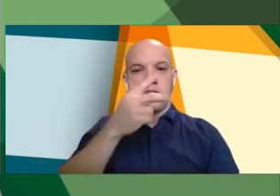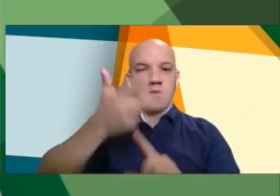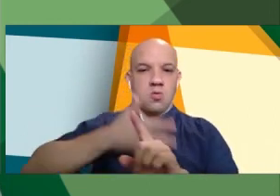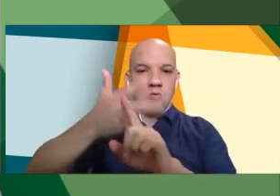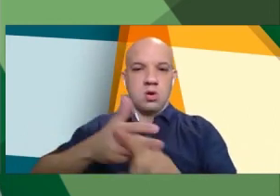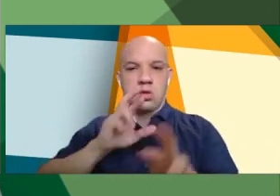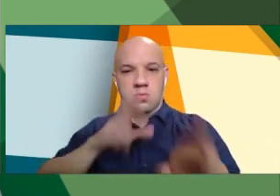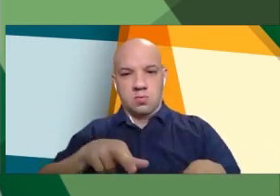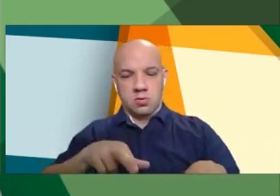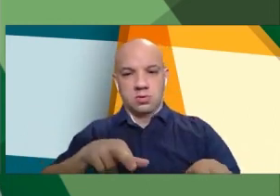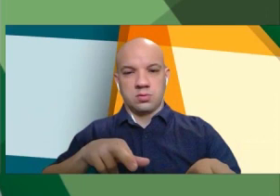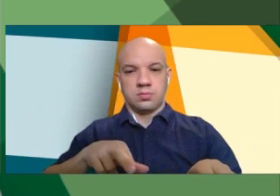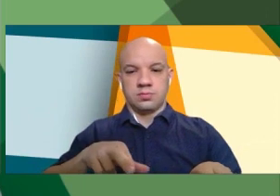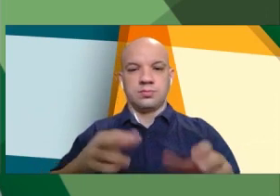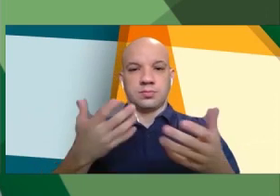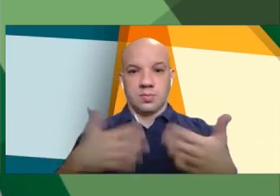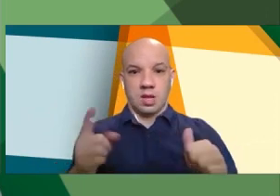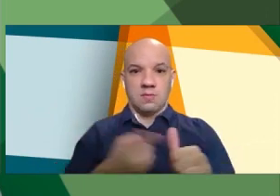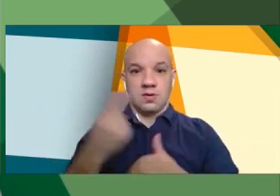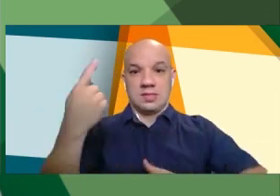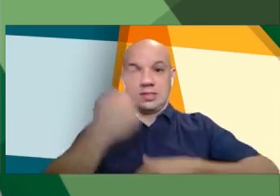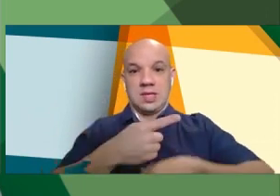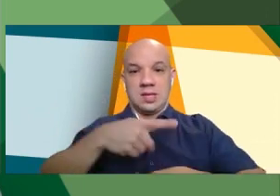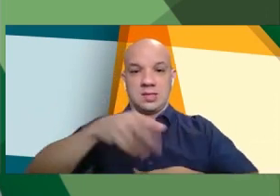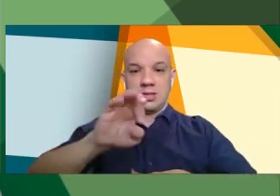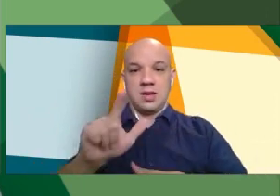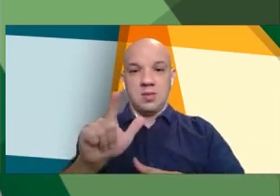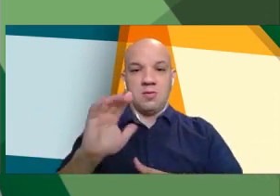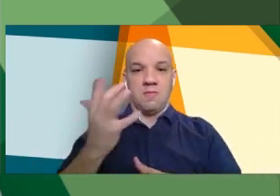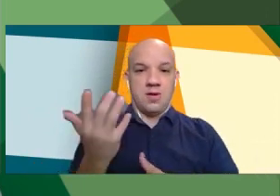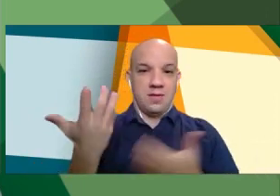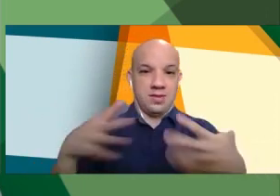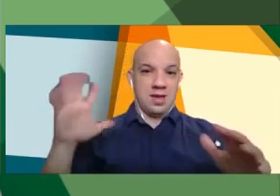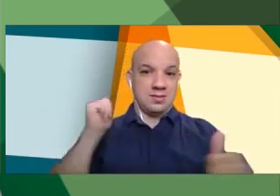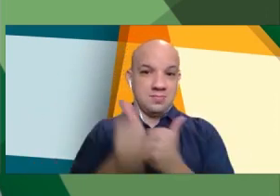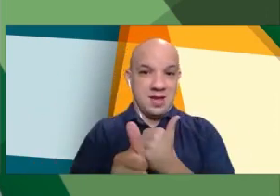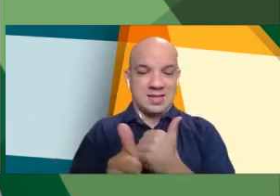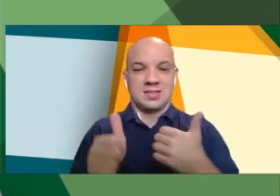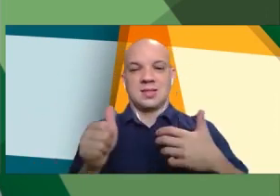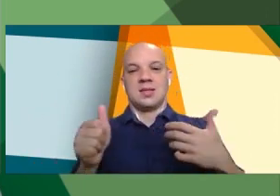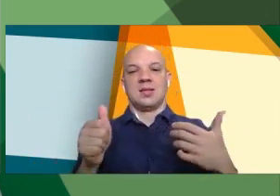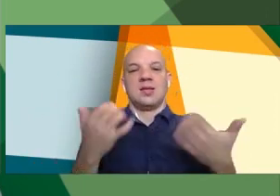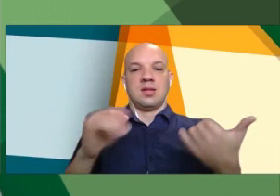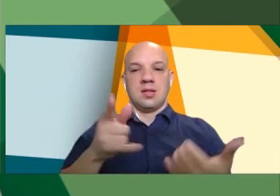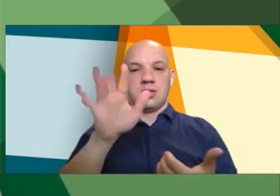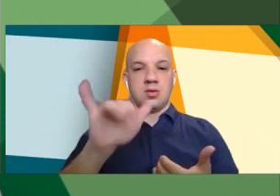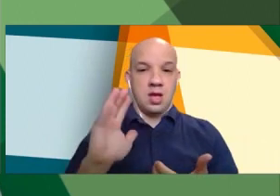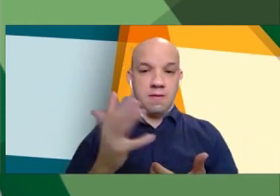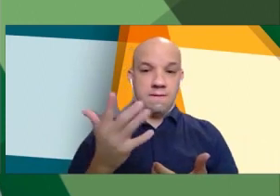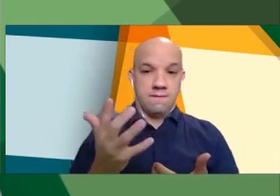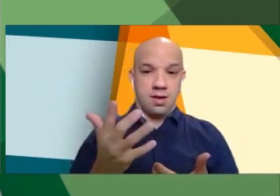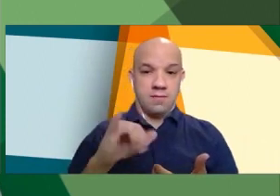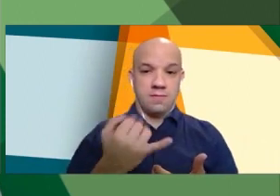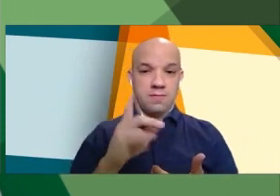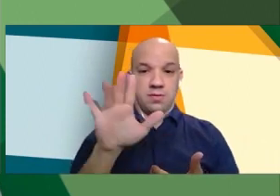passed the first date, April 5. And then we have July 5, October 5, and